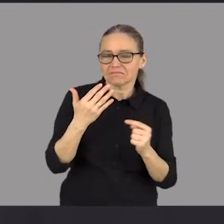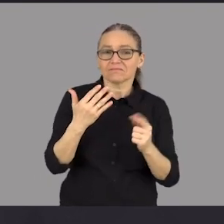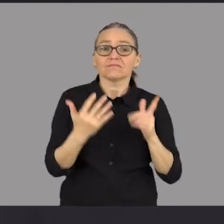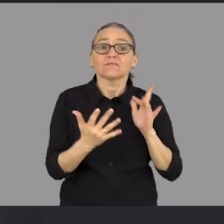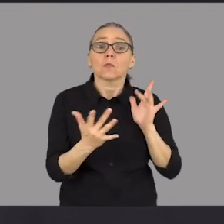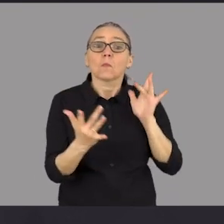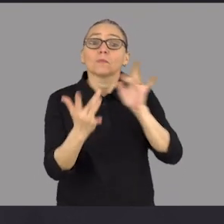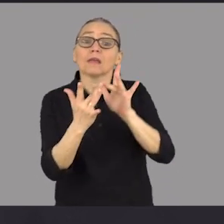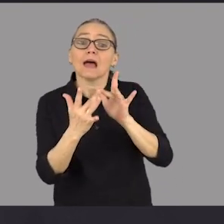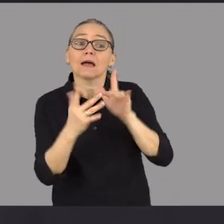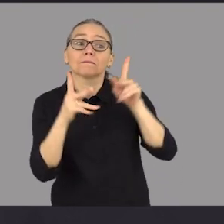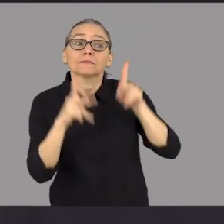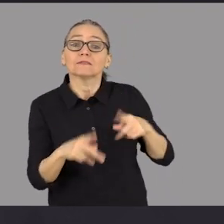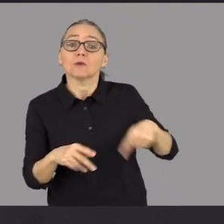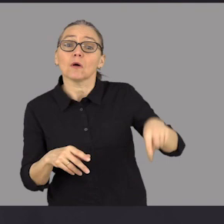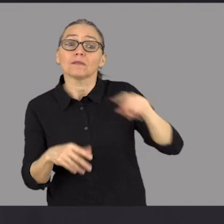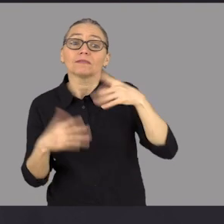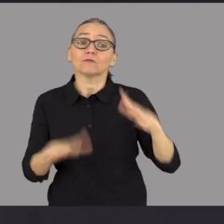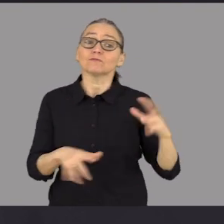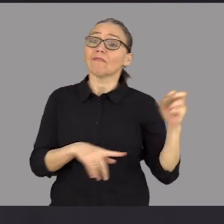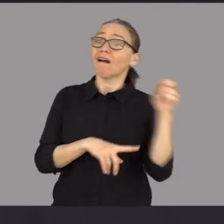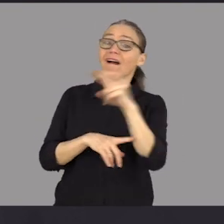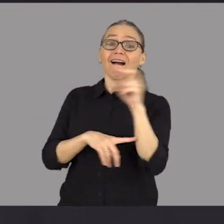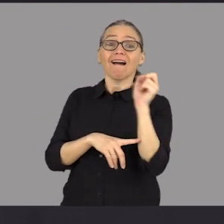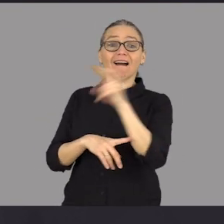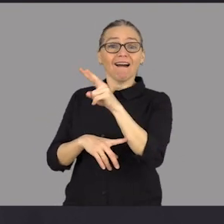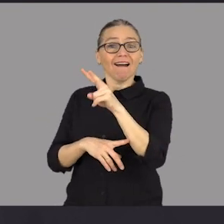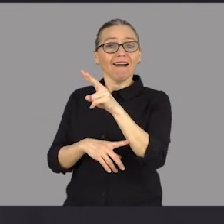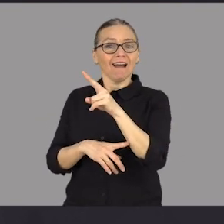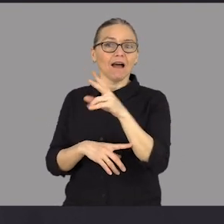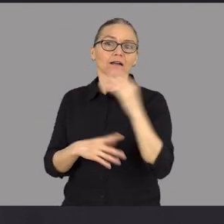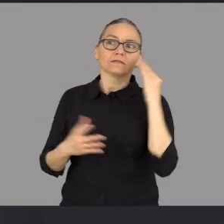with applicants, which is the interview.